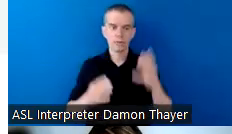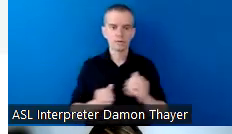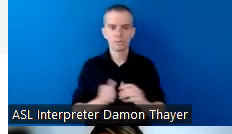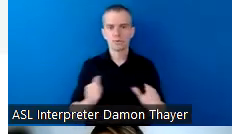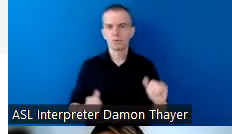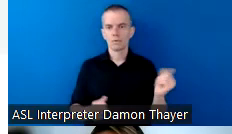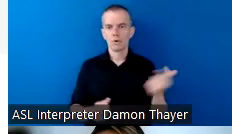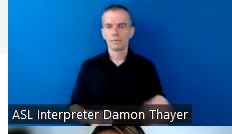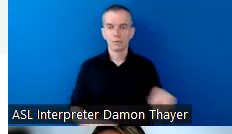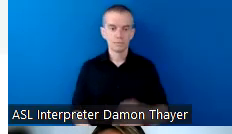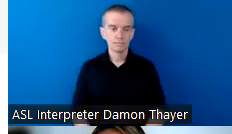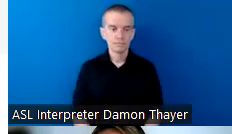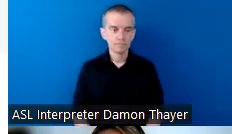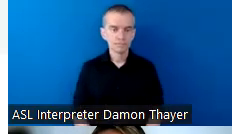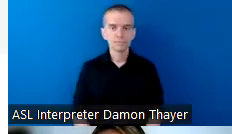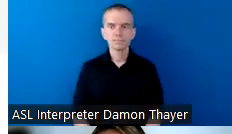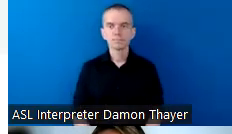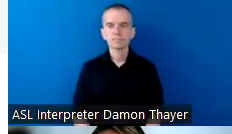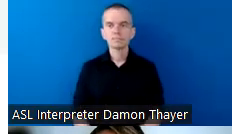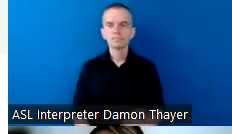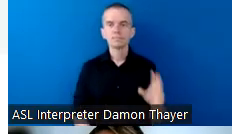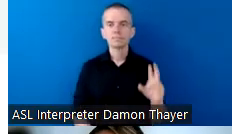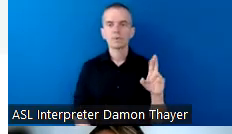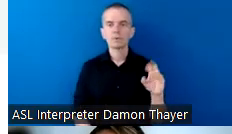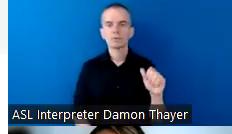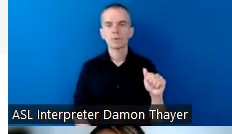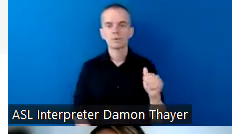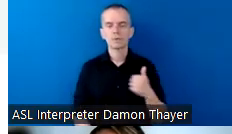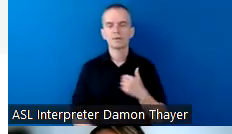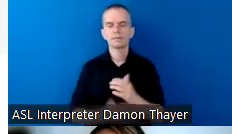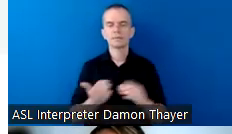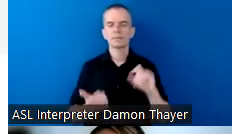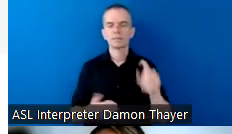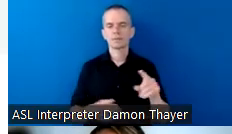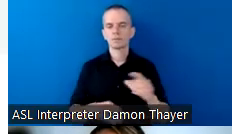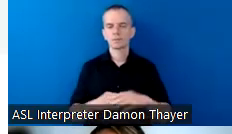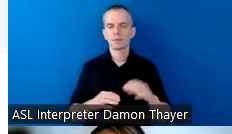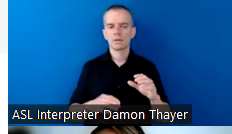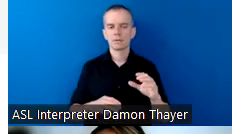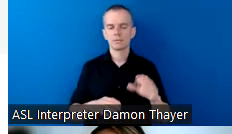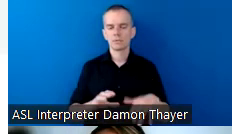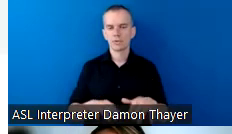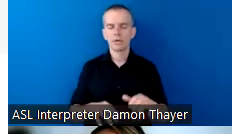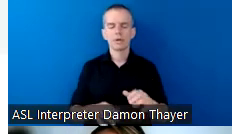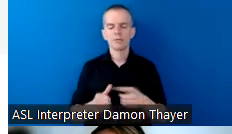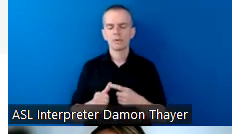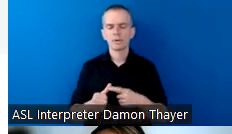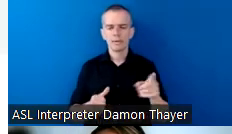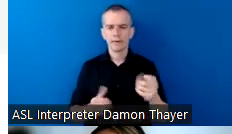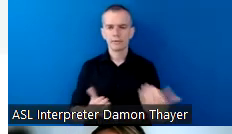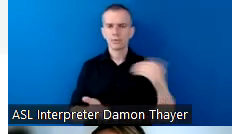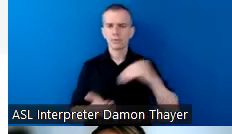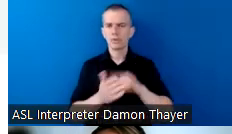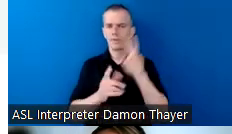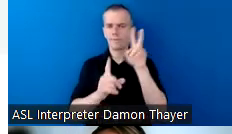you. We have a couple of questions, Alma, on the chat. The first one, do they need to refile? I'm thinking this